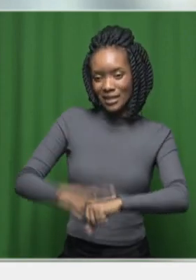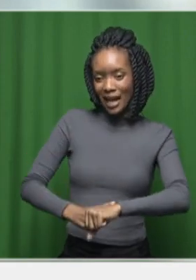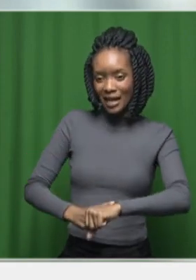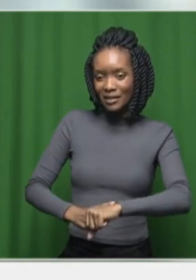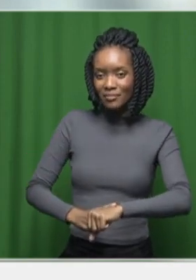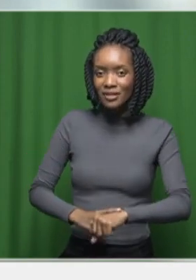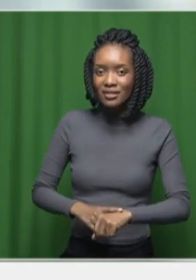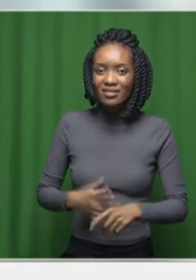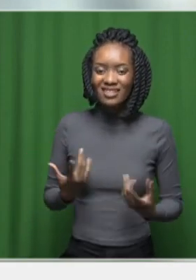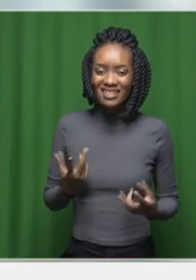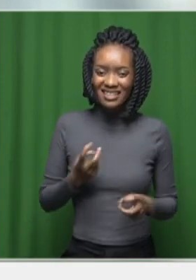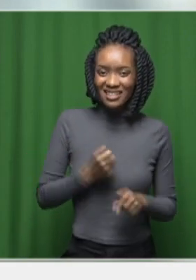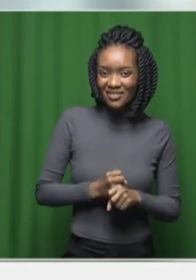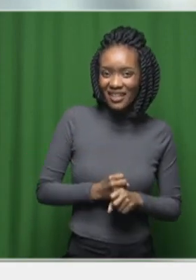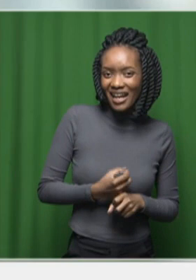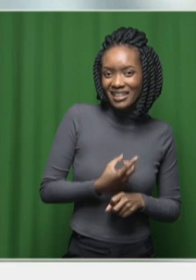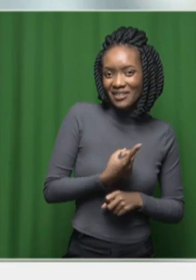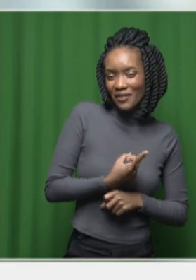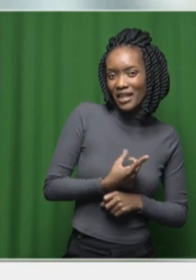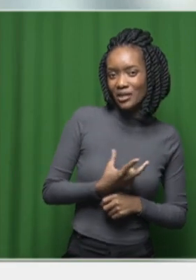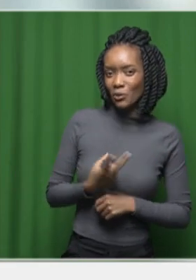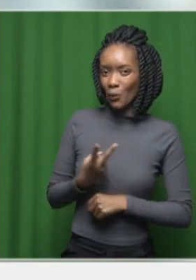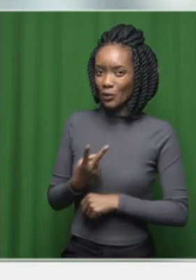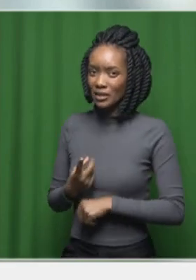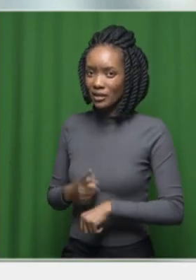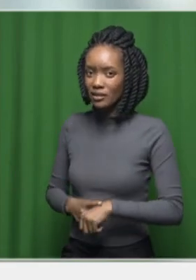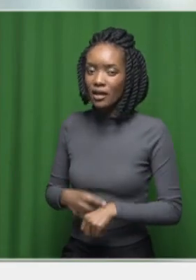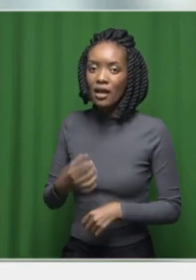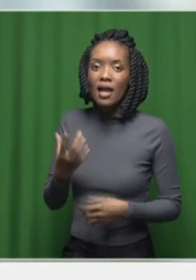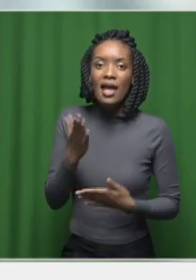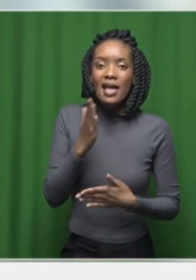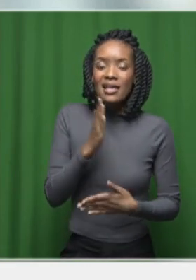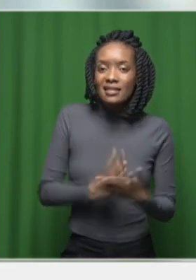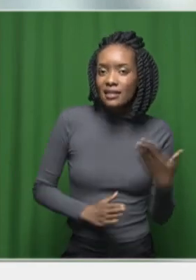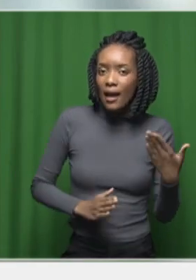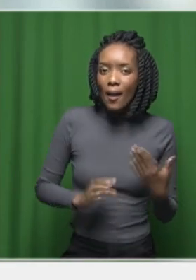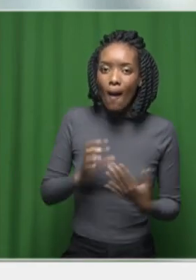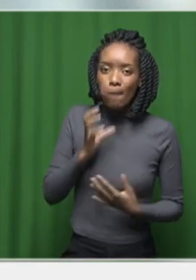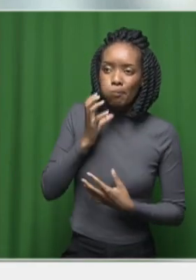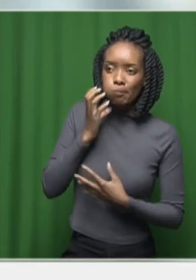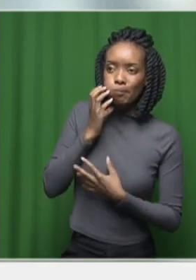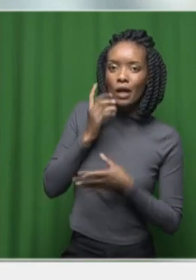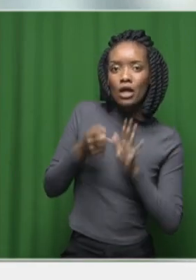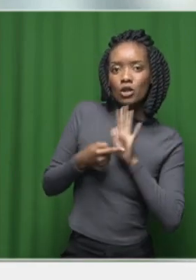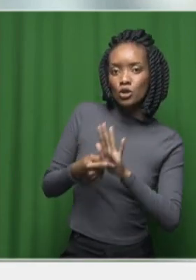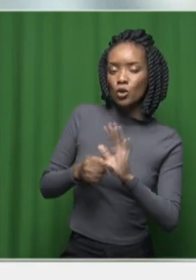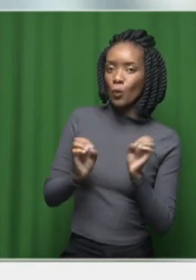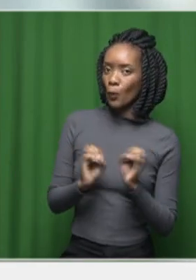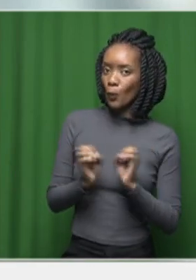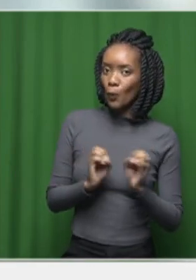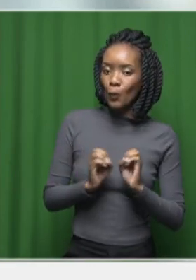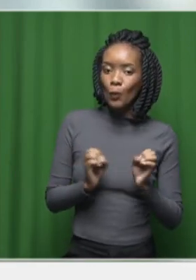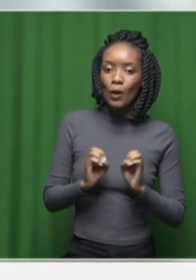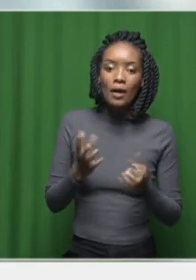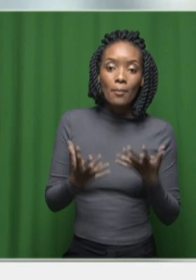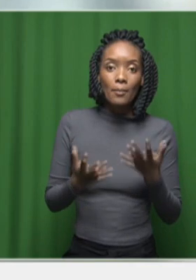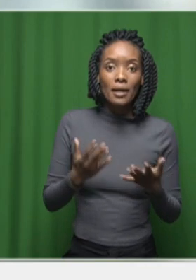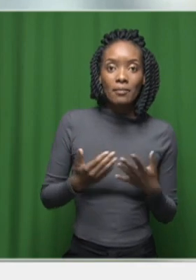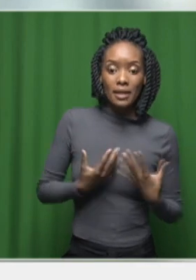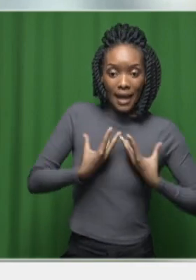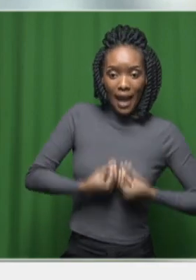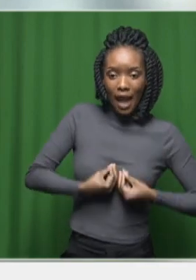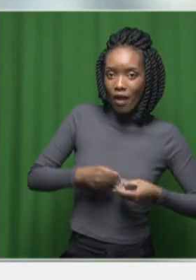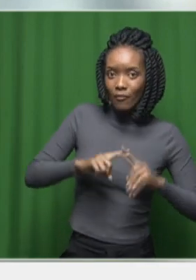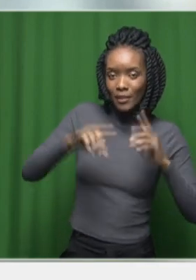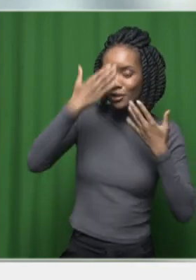if it is the first or second episode. Some mumps is asymptomatic, as we said, so you may not even have known you had mumps.